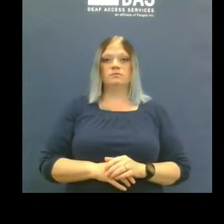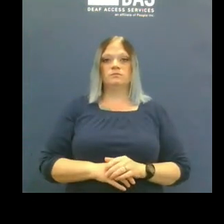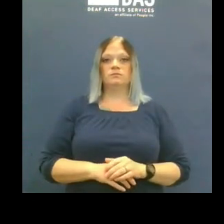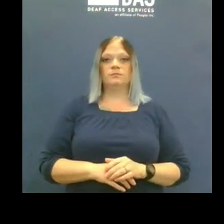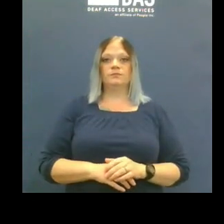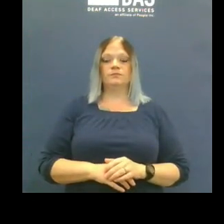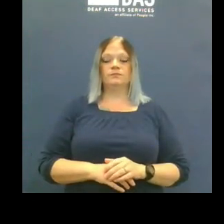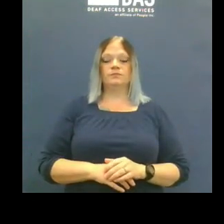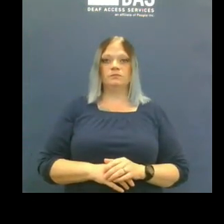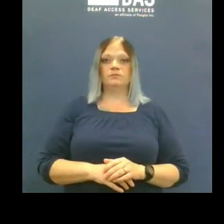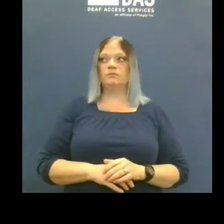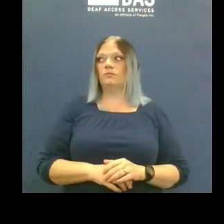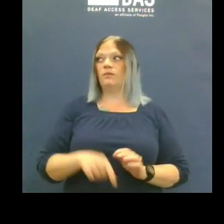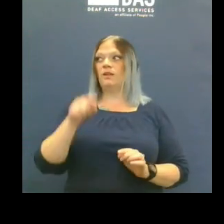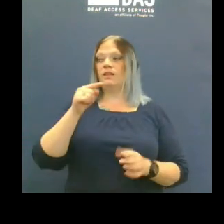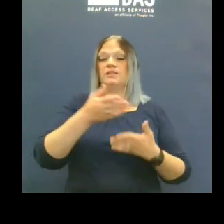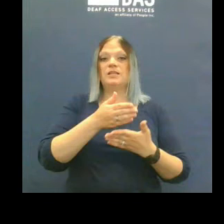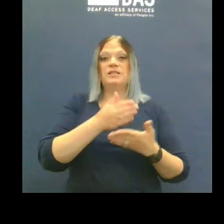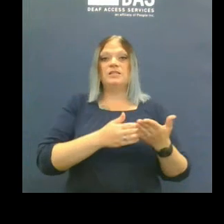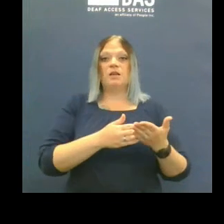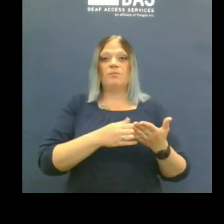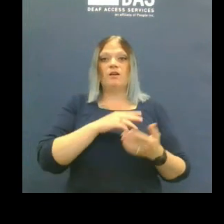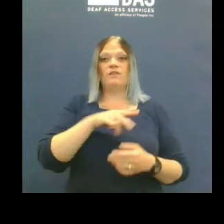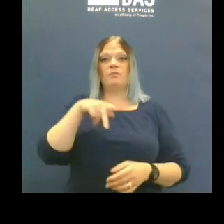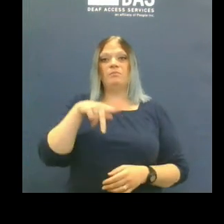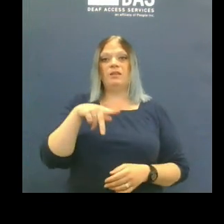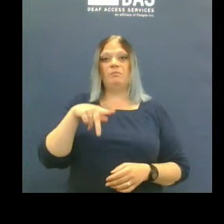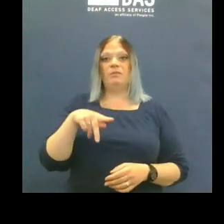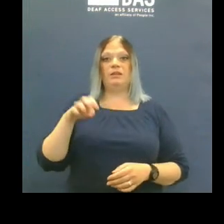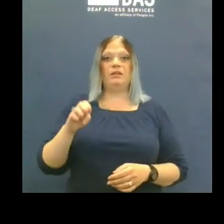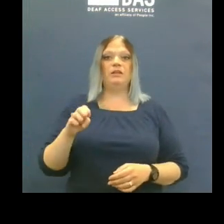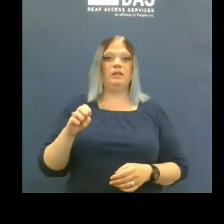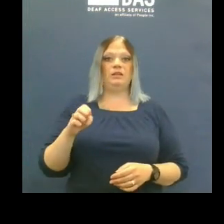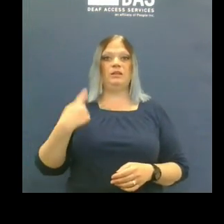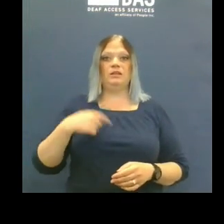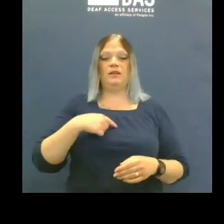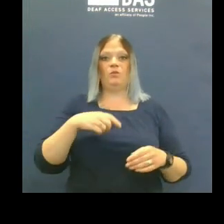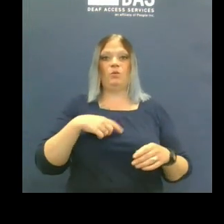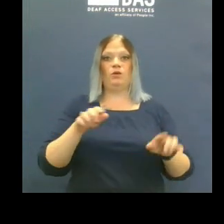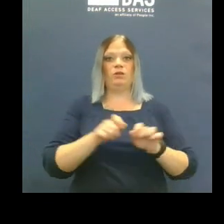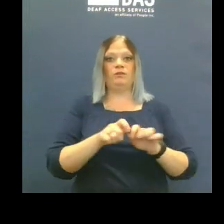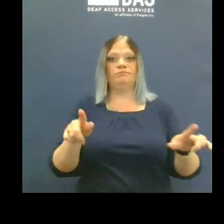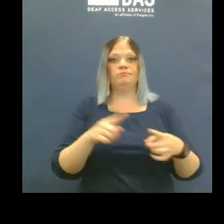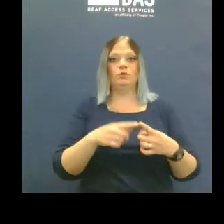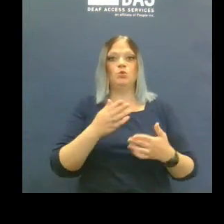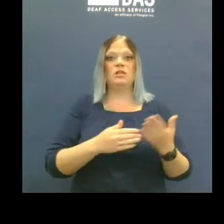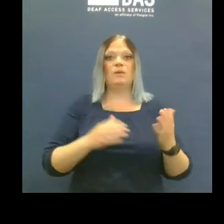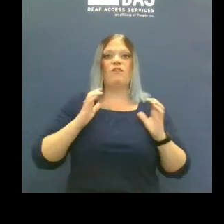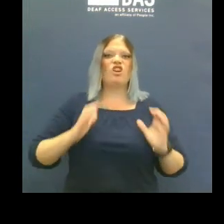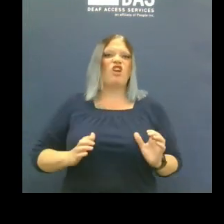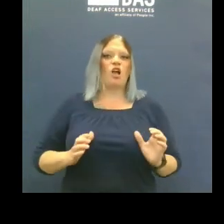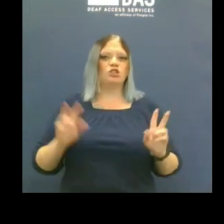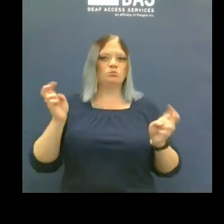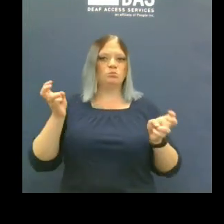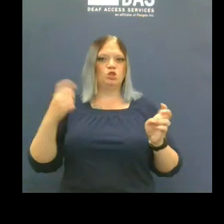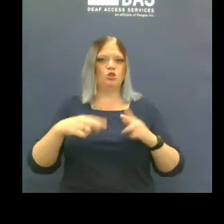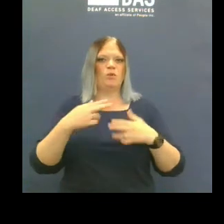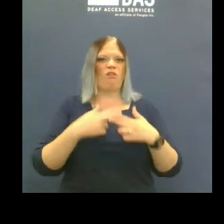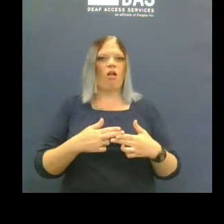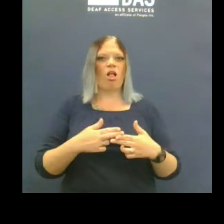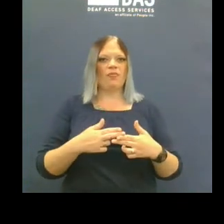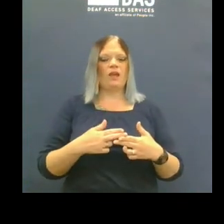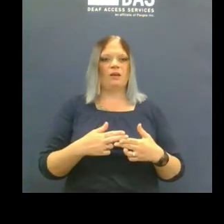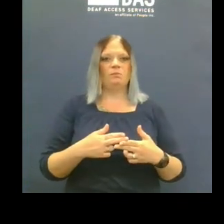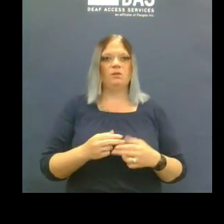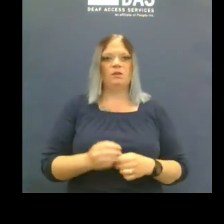you an idea, that this is some of the personal protective equipment that we're pushing out, some of our customers, as we would refer to them. There happens